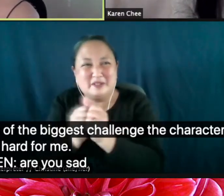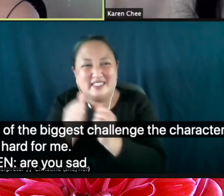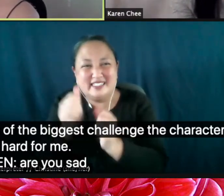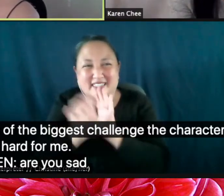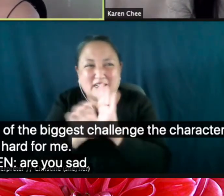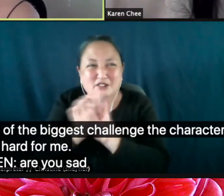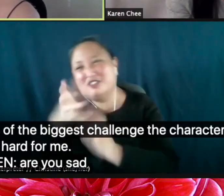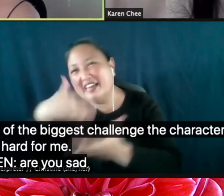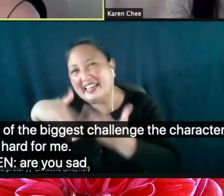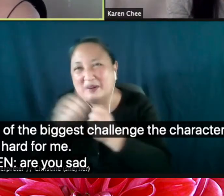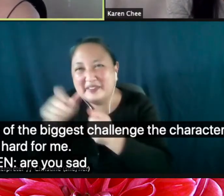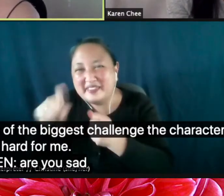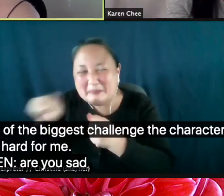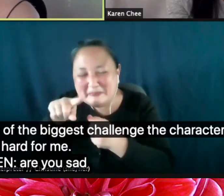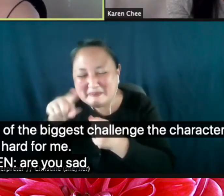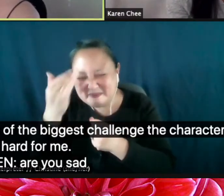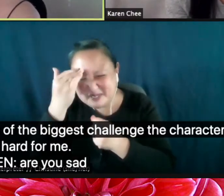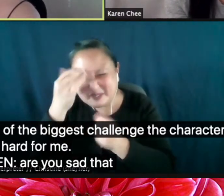hanging out with them?